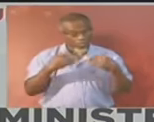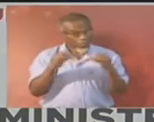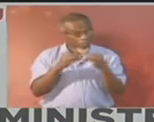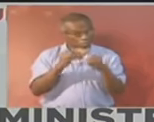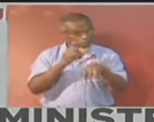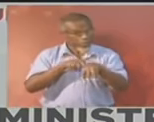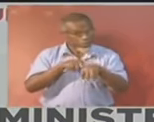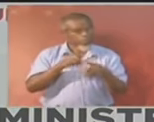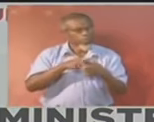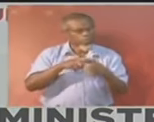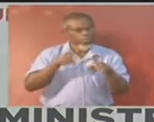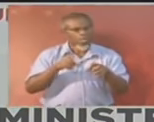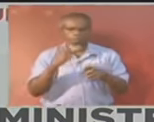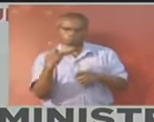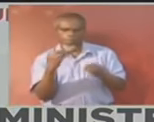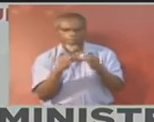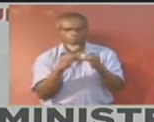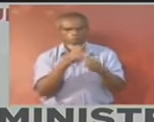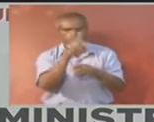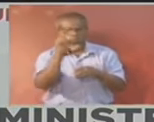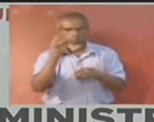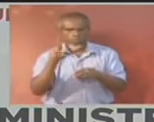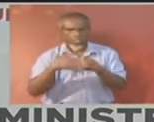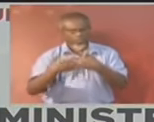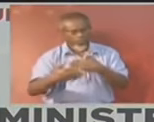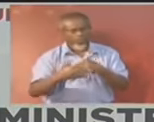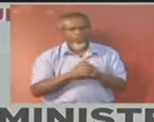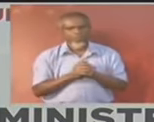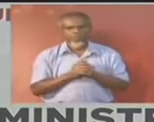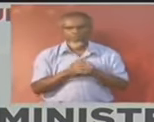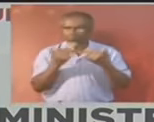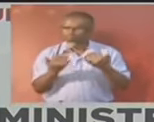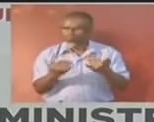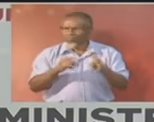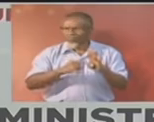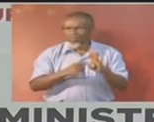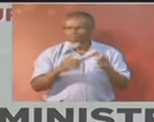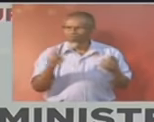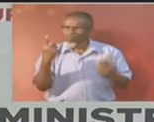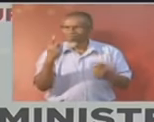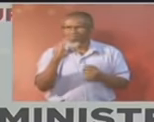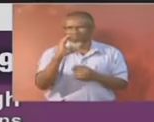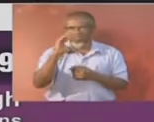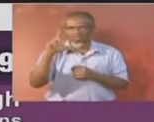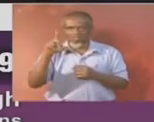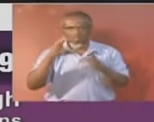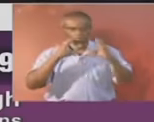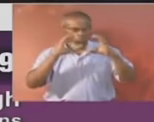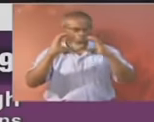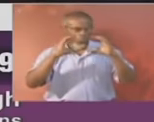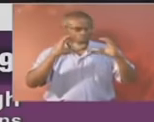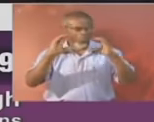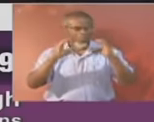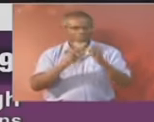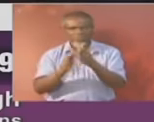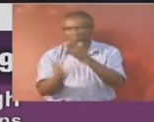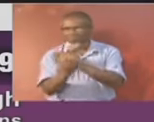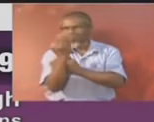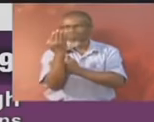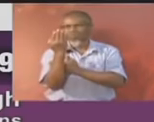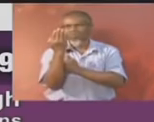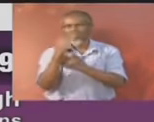media personnel. We begin with CL Communications. Good morning. Good morning, Natalie